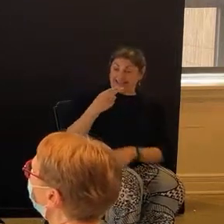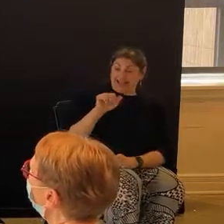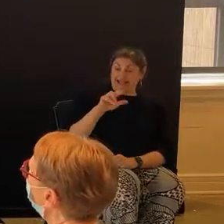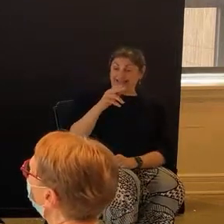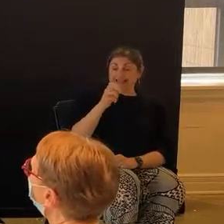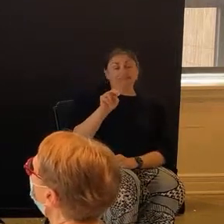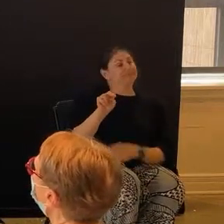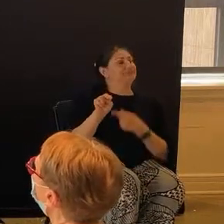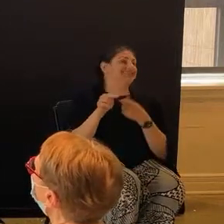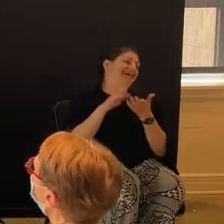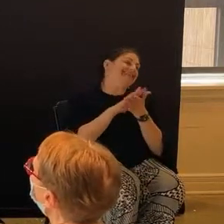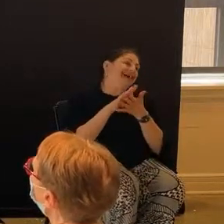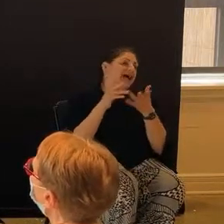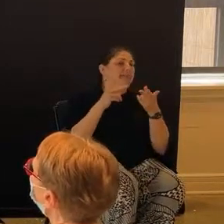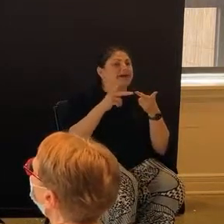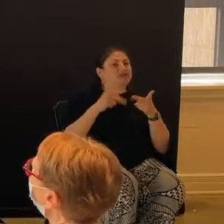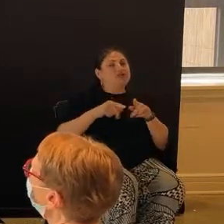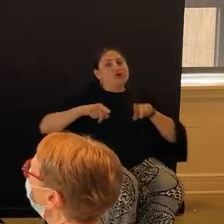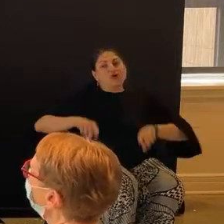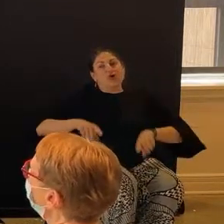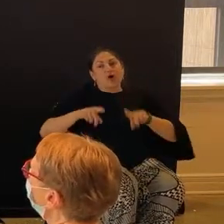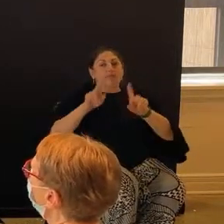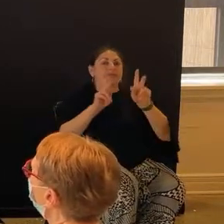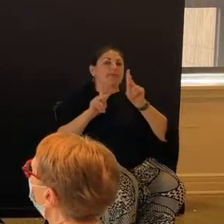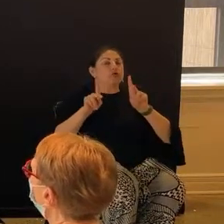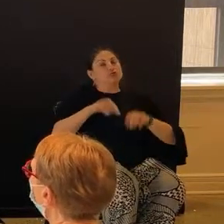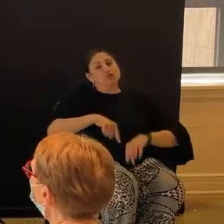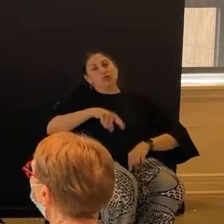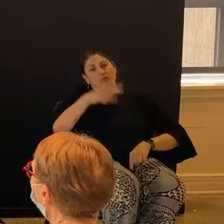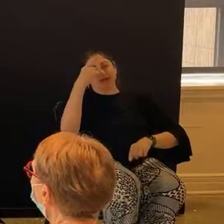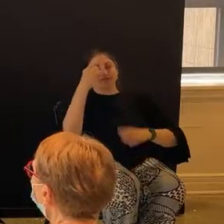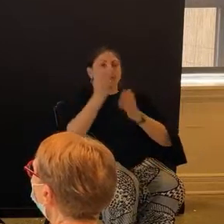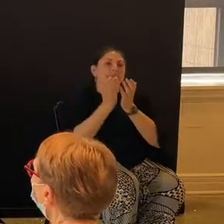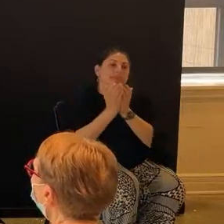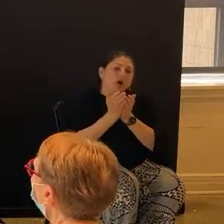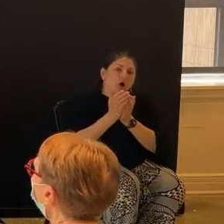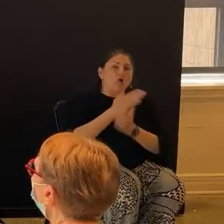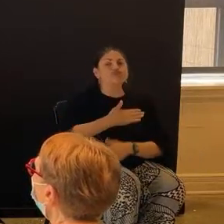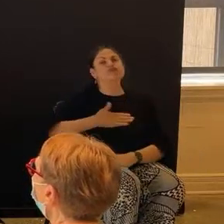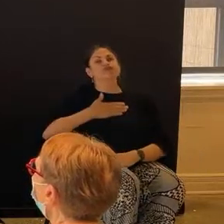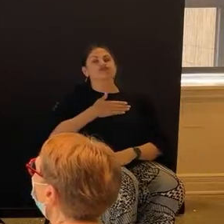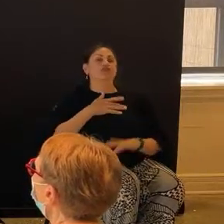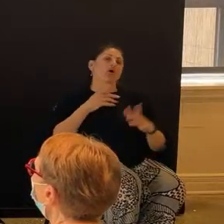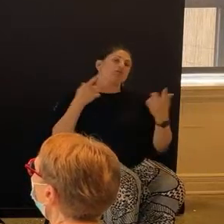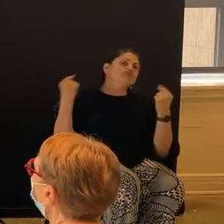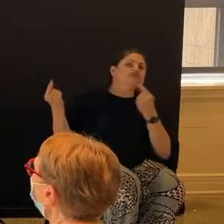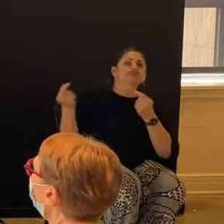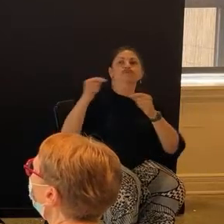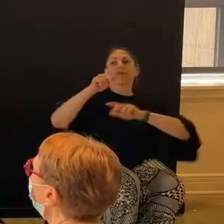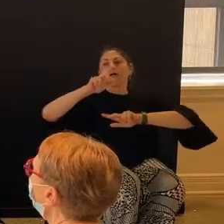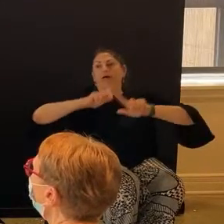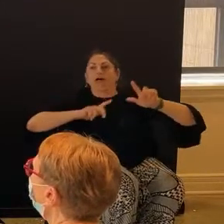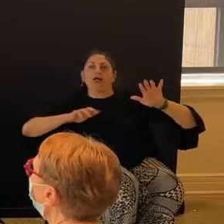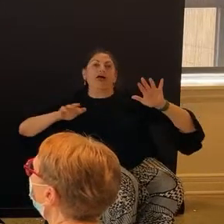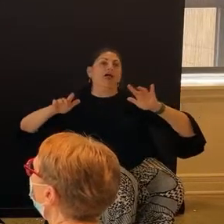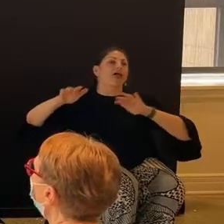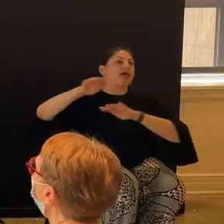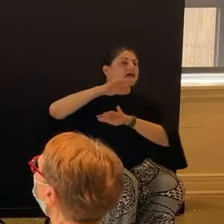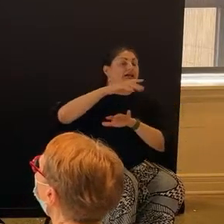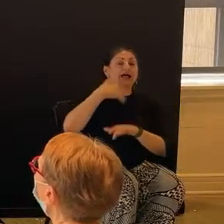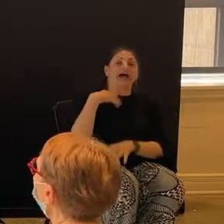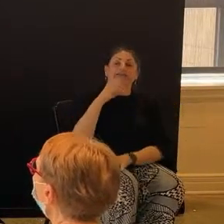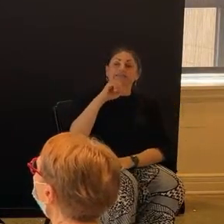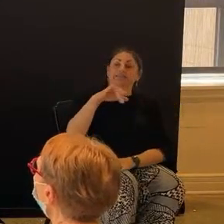nice place to go. A lot of people went there to recreate. You can see all the boats on the lake. There were scout camps